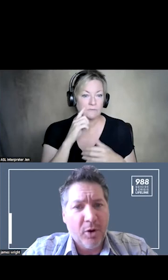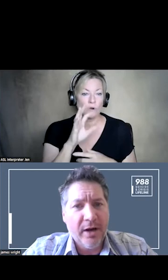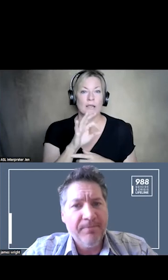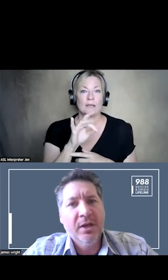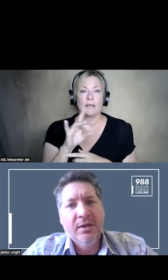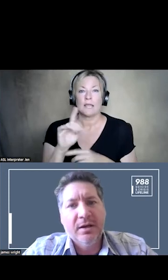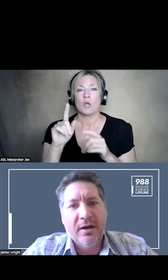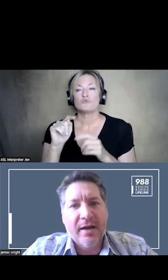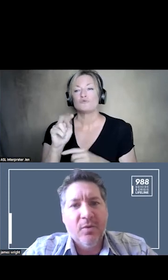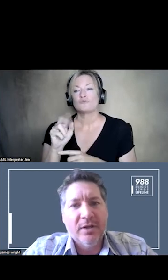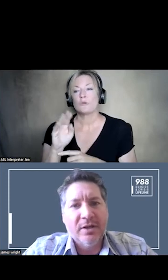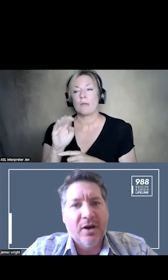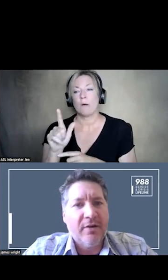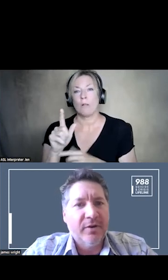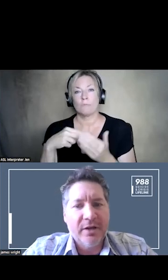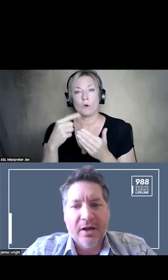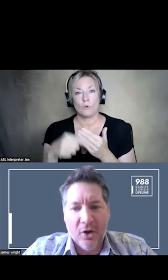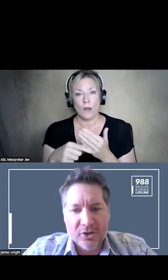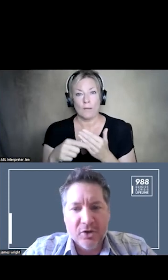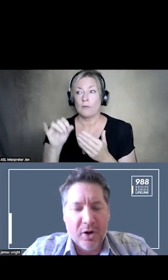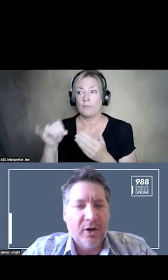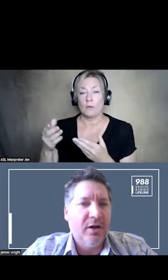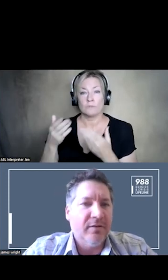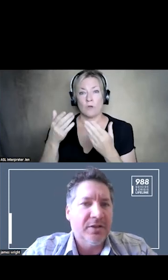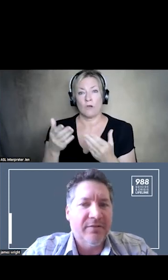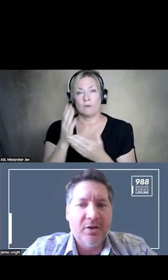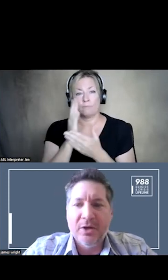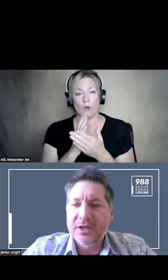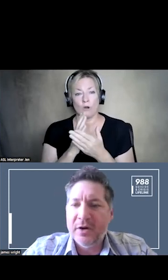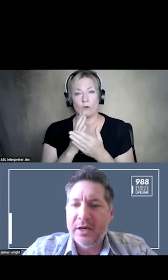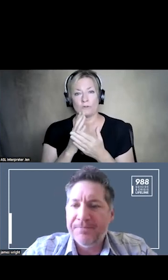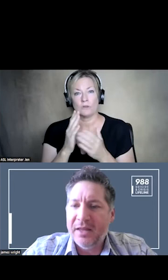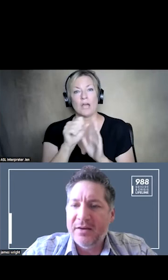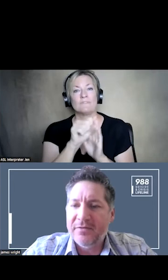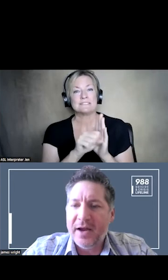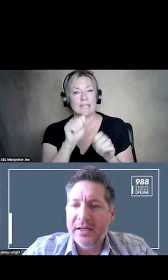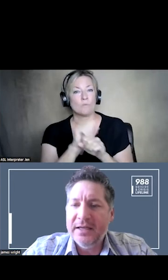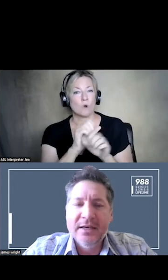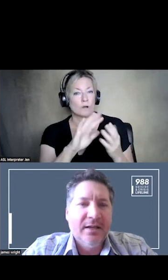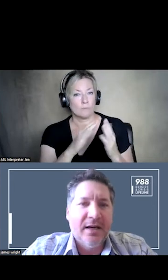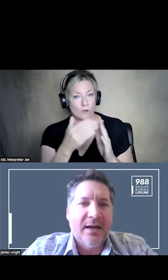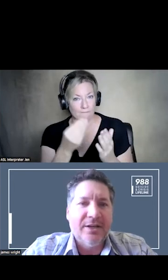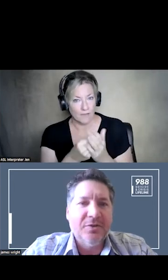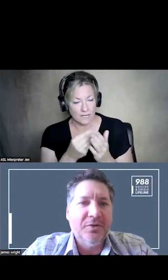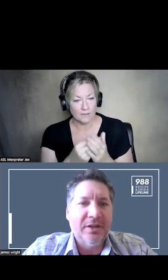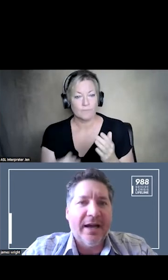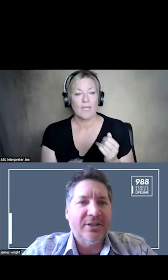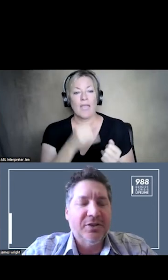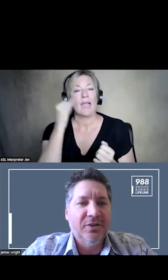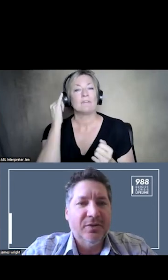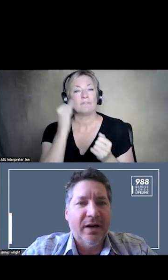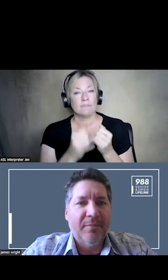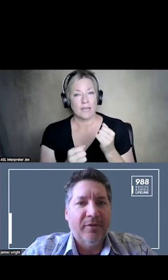tribal program that was offered, also part of our Safer Communities funding. And then finally, I do